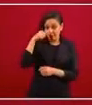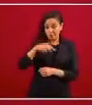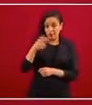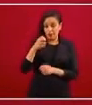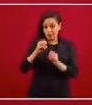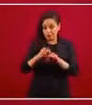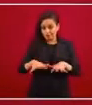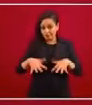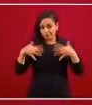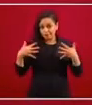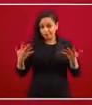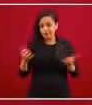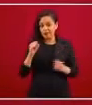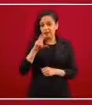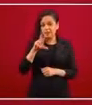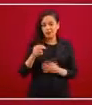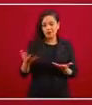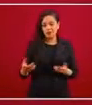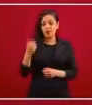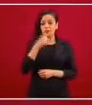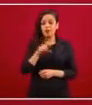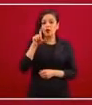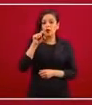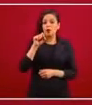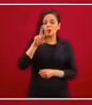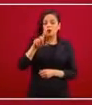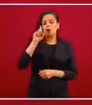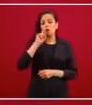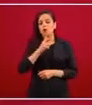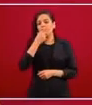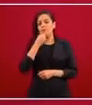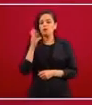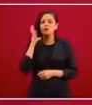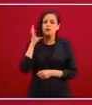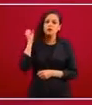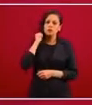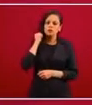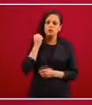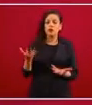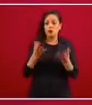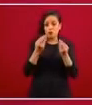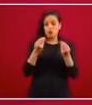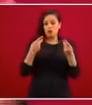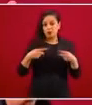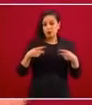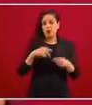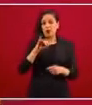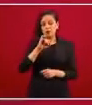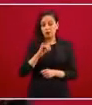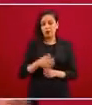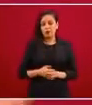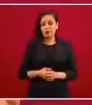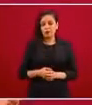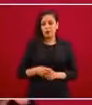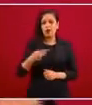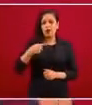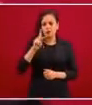remote session, but I think they haven't come quite to a decision yet. 128 legislators is